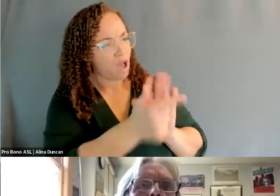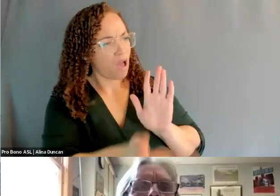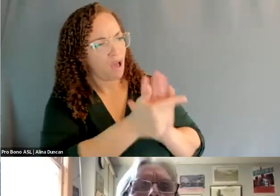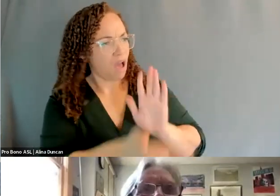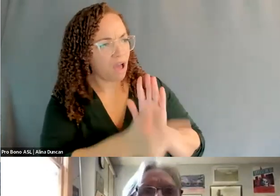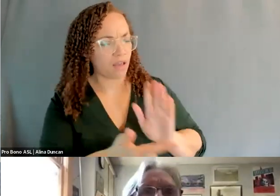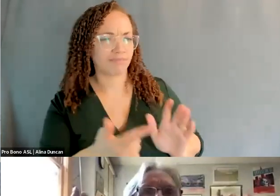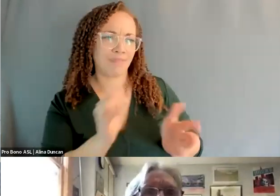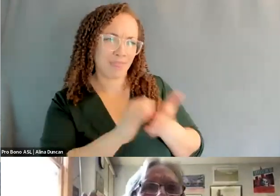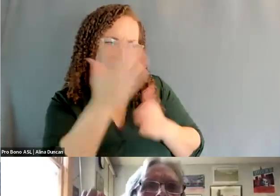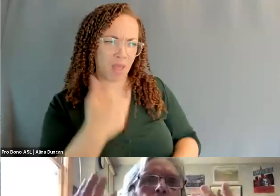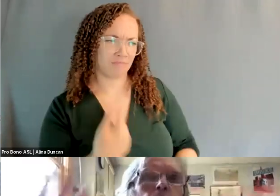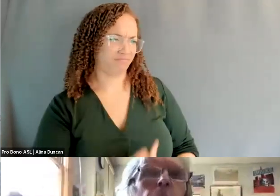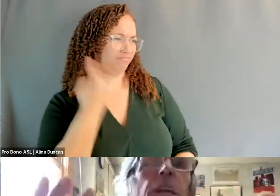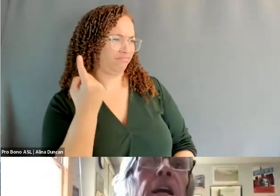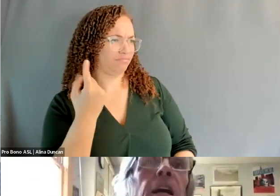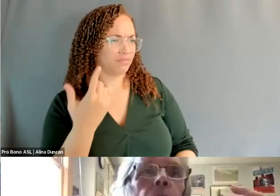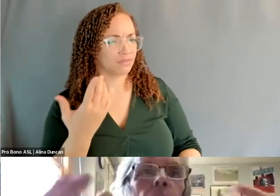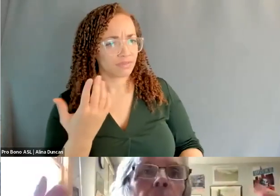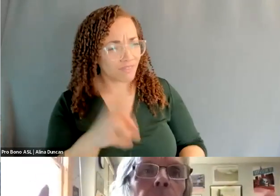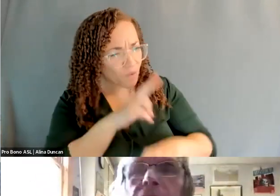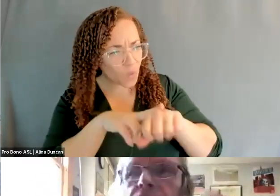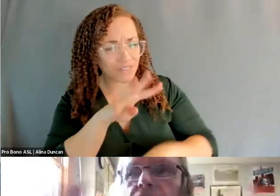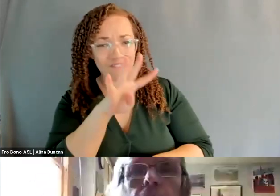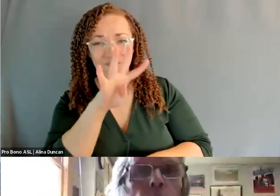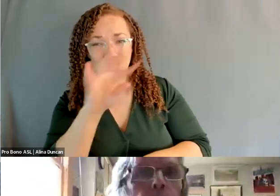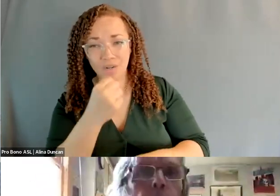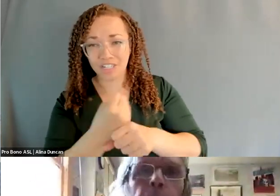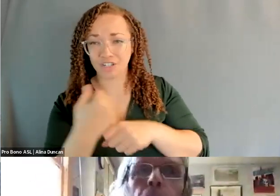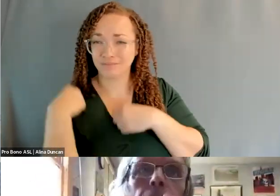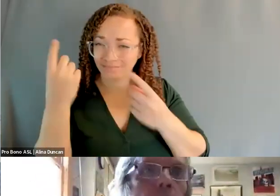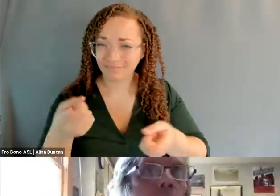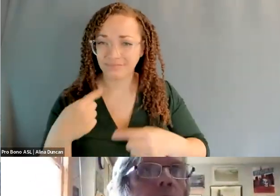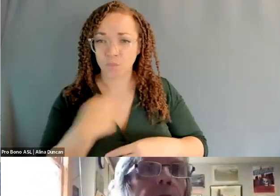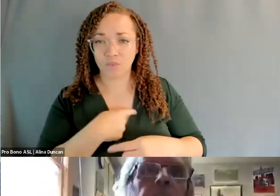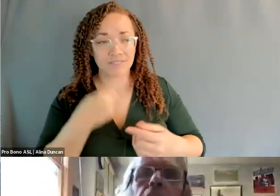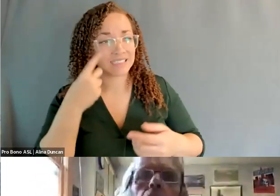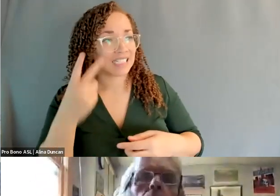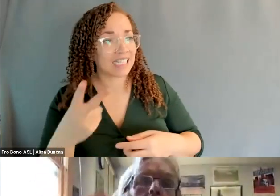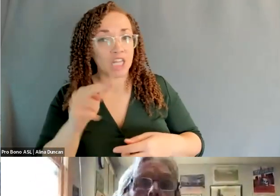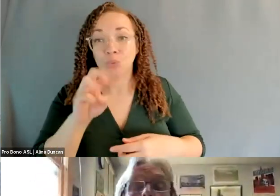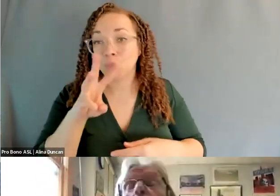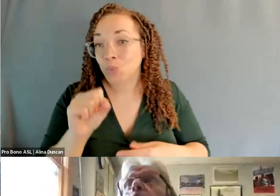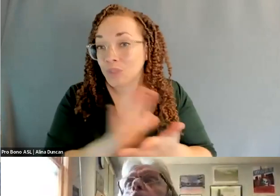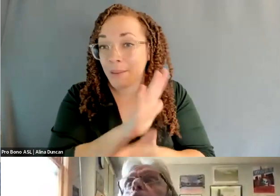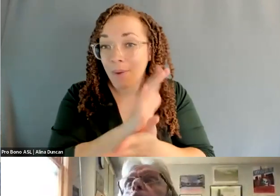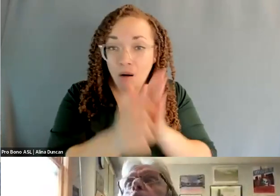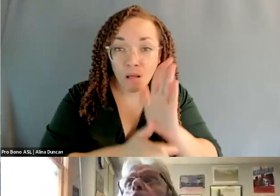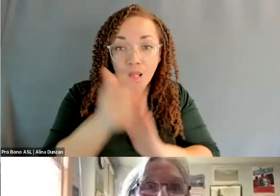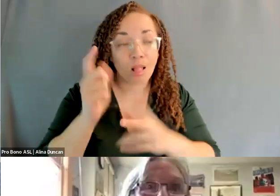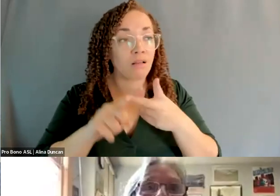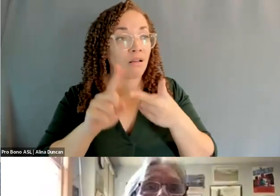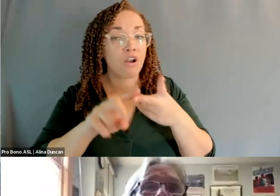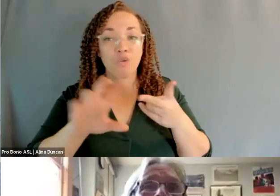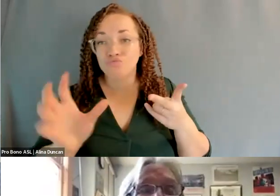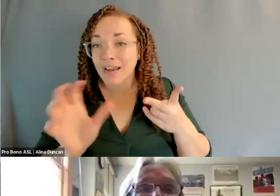course, people, like we, for 40 years, we've seen newspaper articles, radio, political